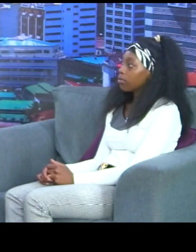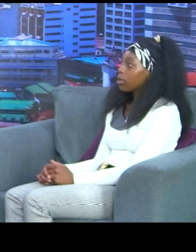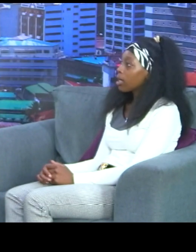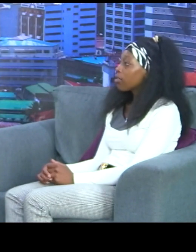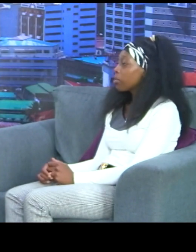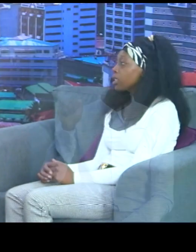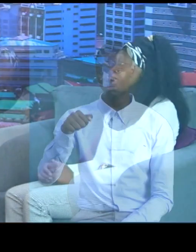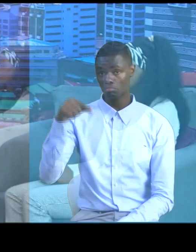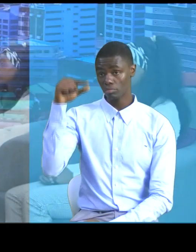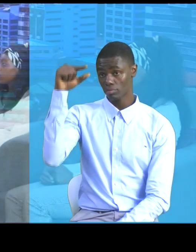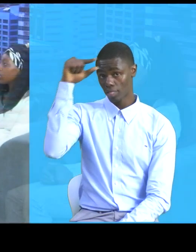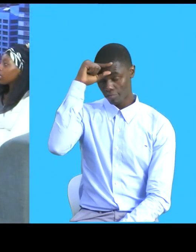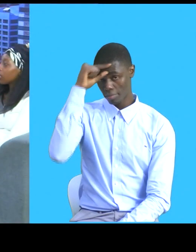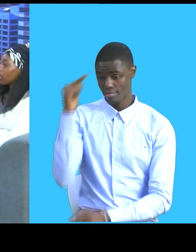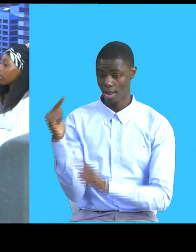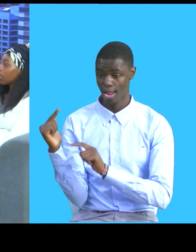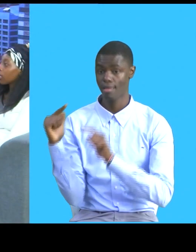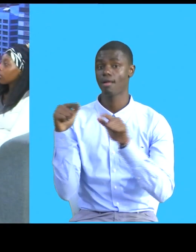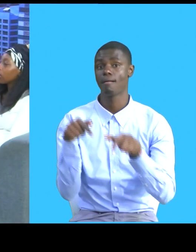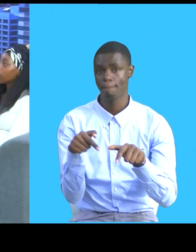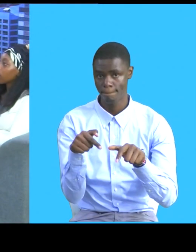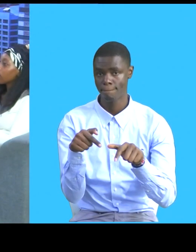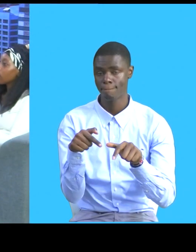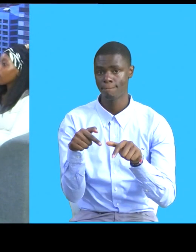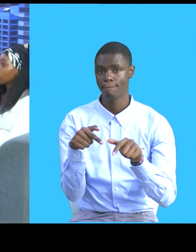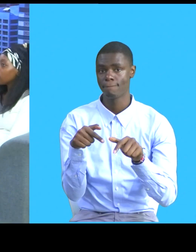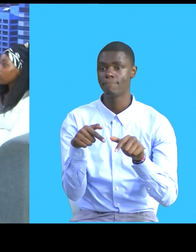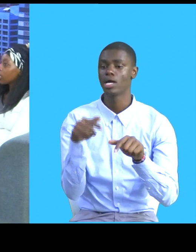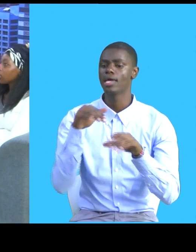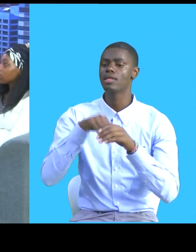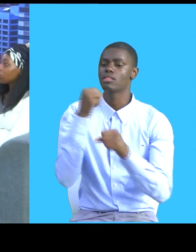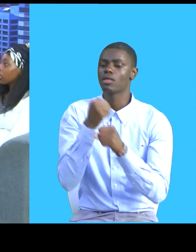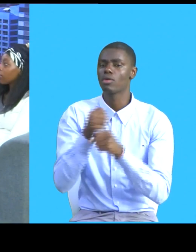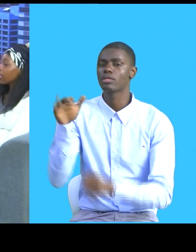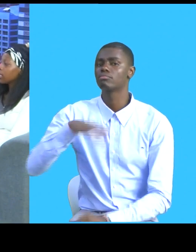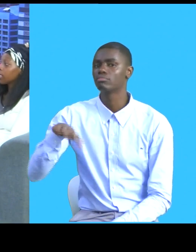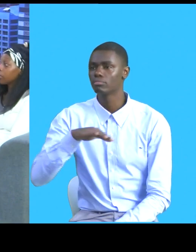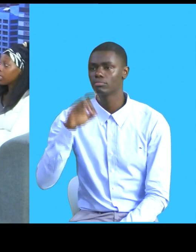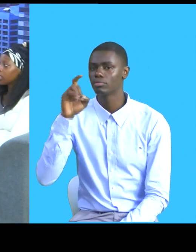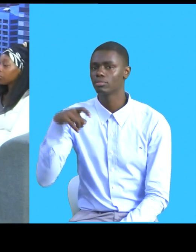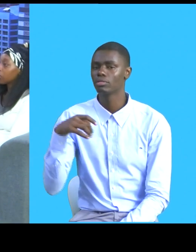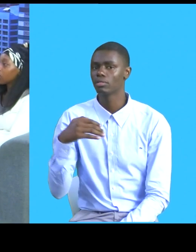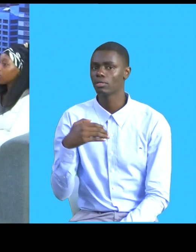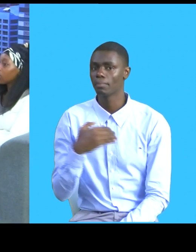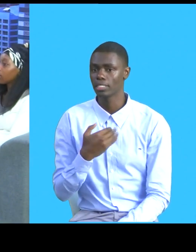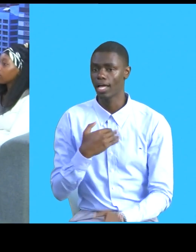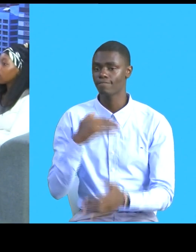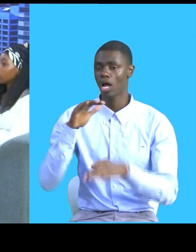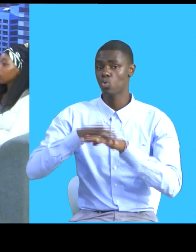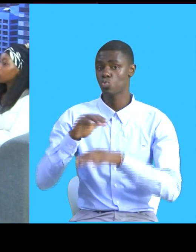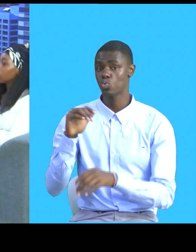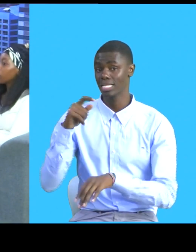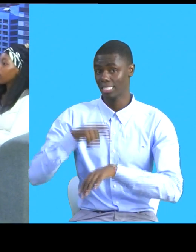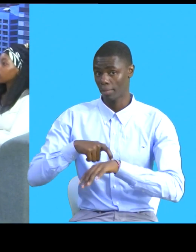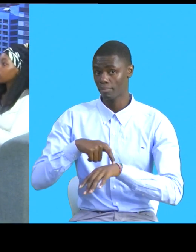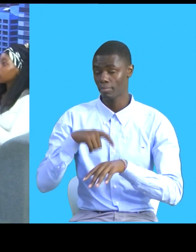if the government can come in and in their working areas, they should have at least limited time so that they can have time